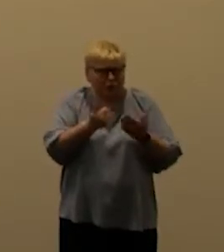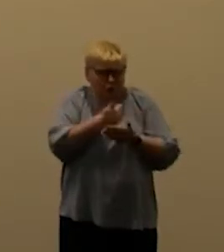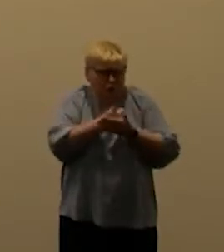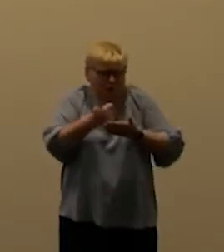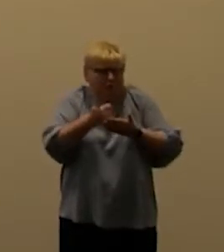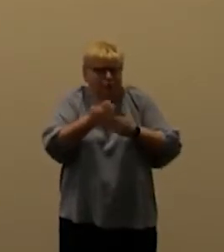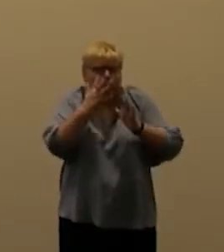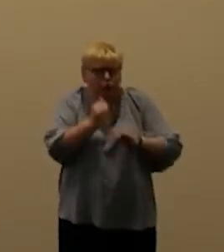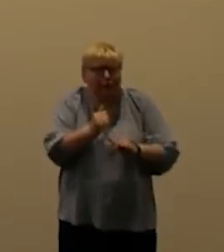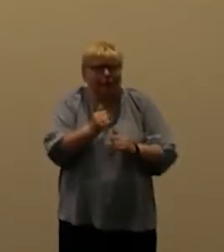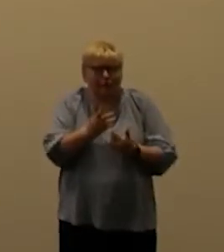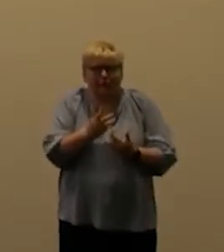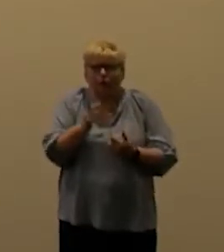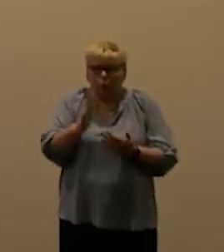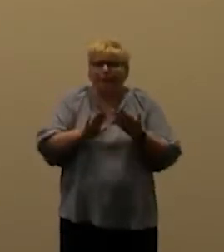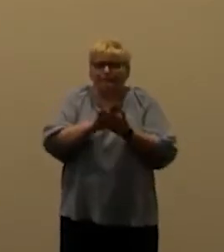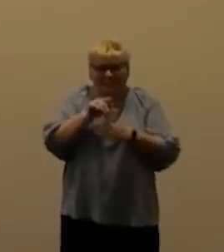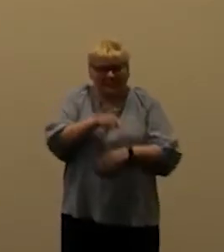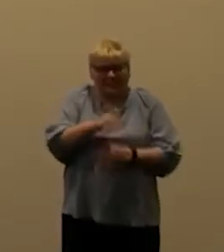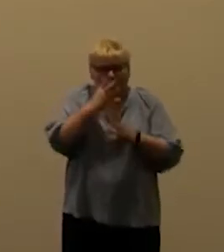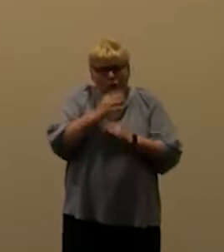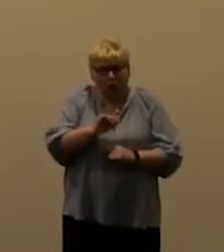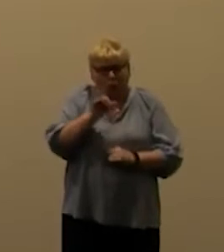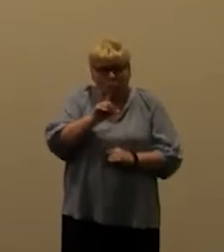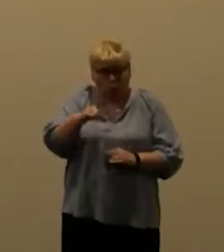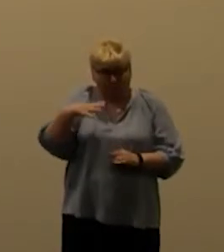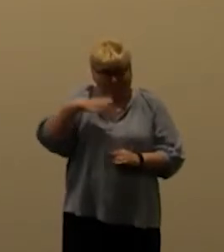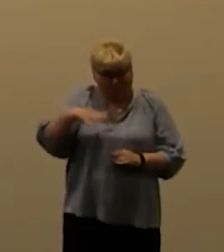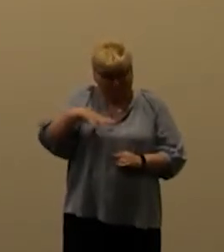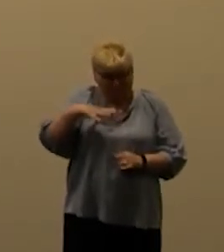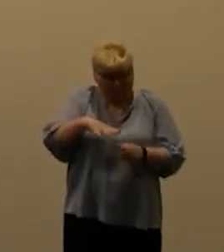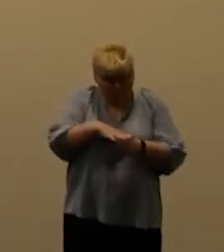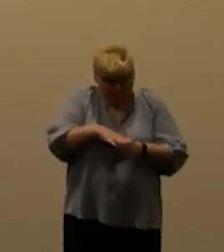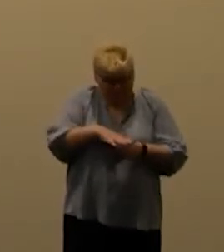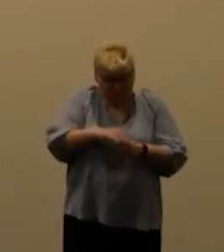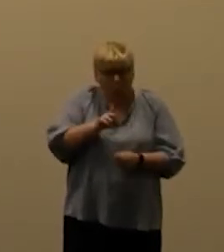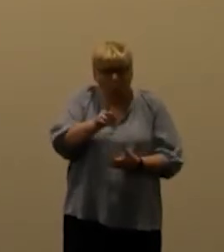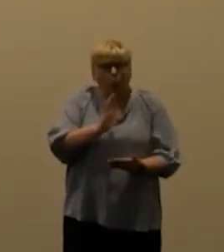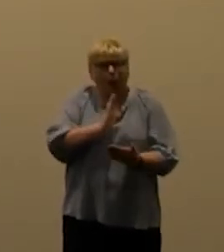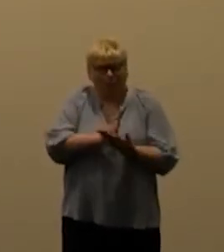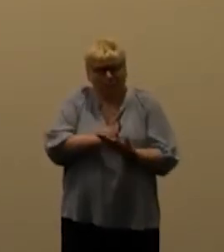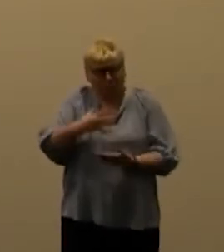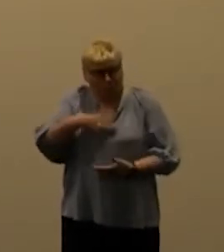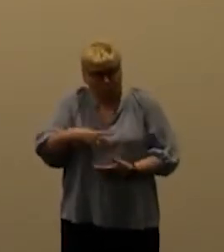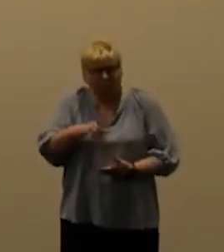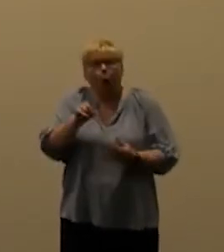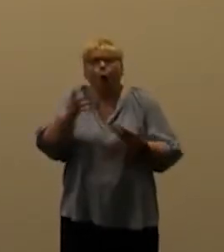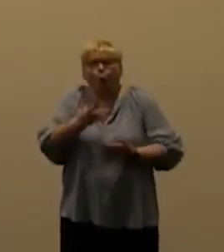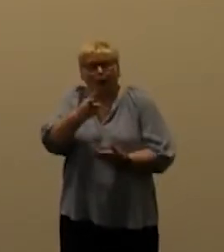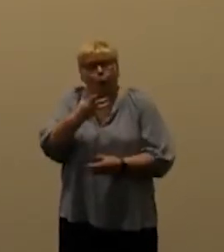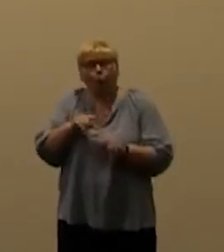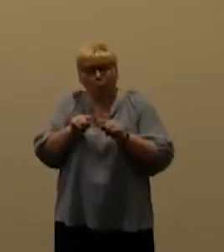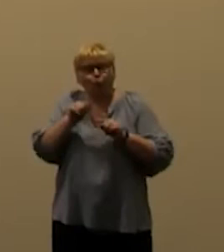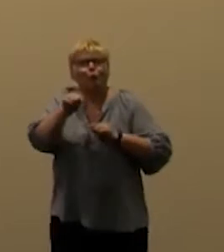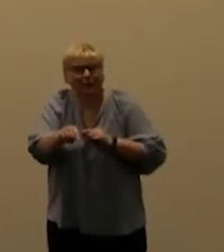Now, the idea here is that it's going to check what is your desired state, what do we ask it to be, and what is our actual state that's actually in the